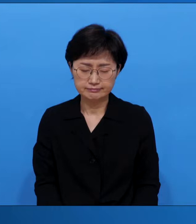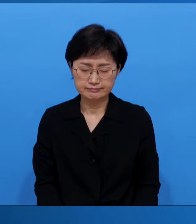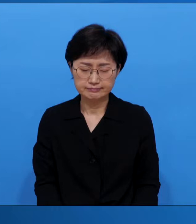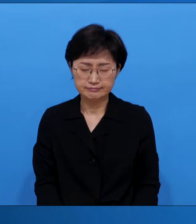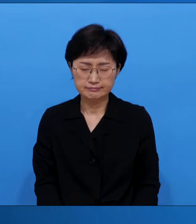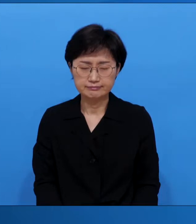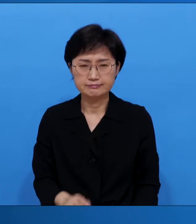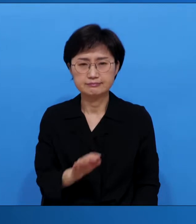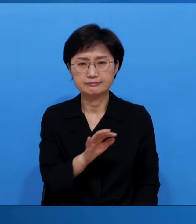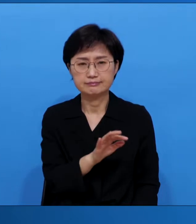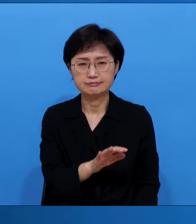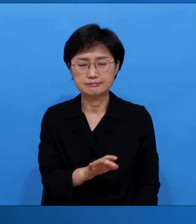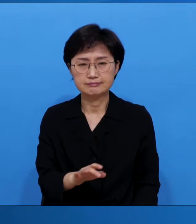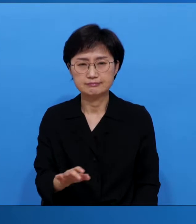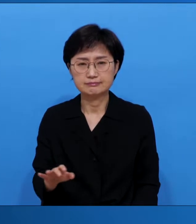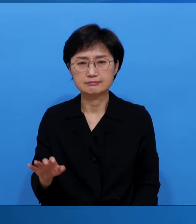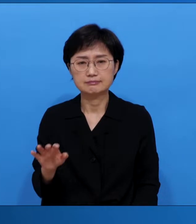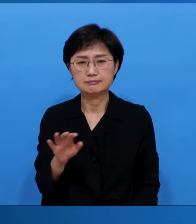Amen.